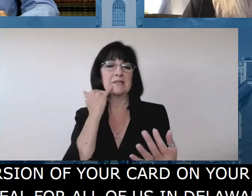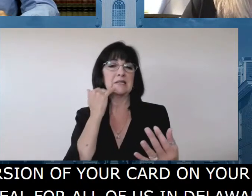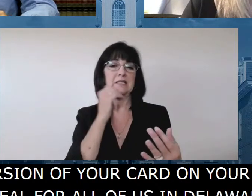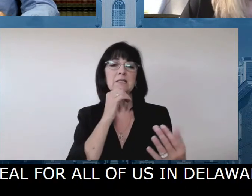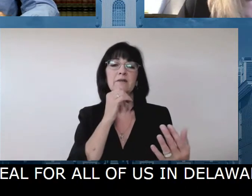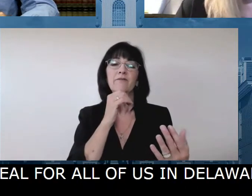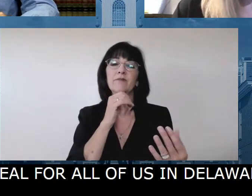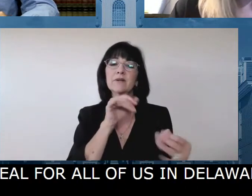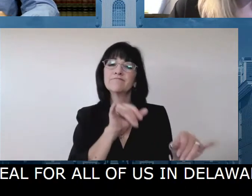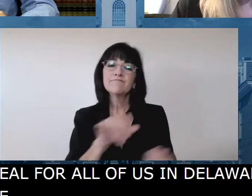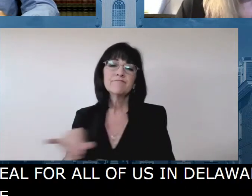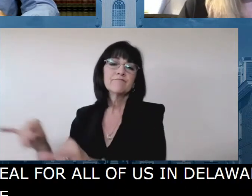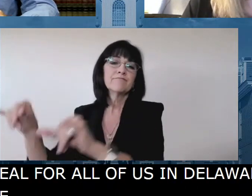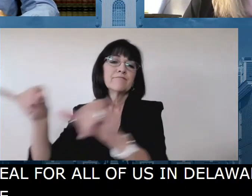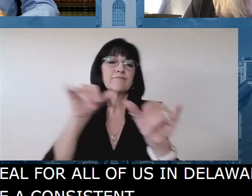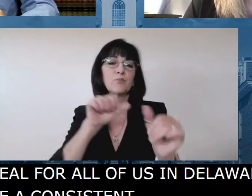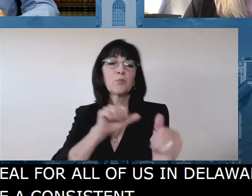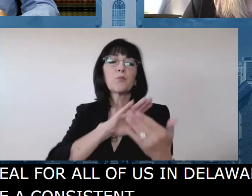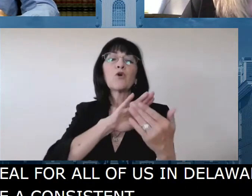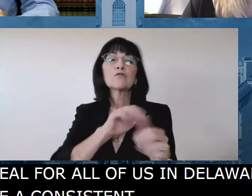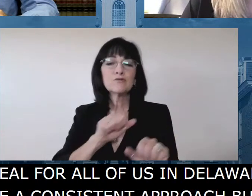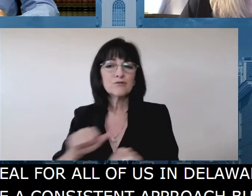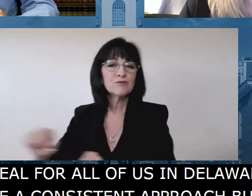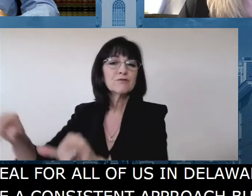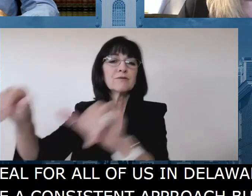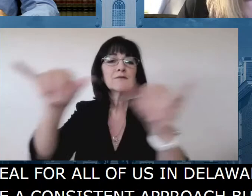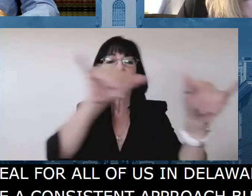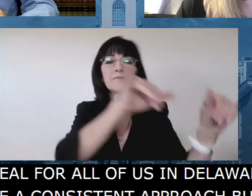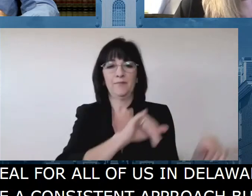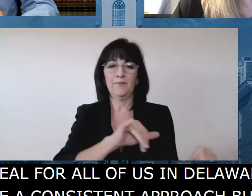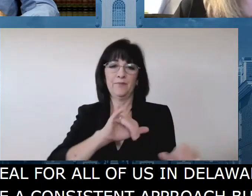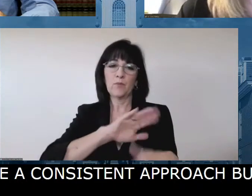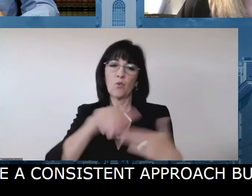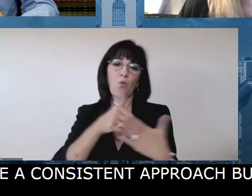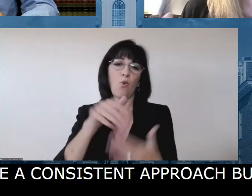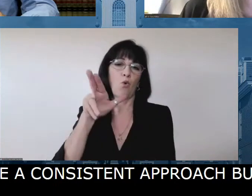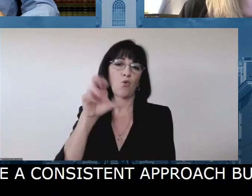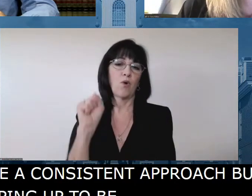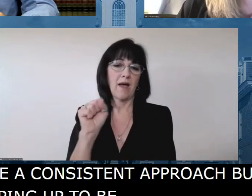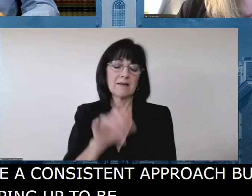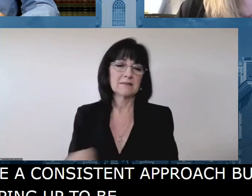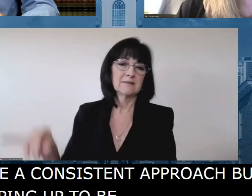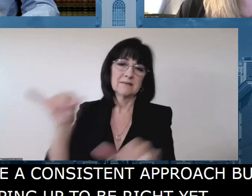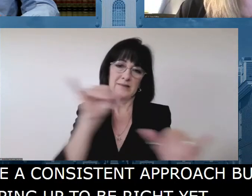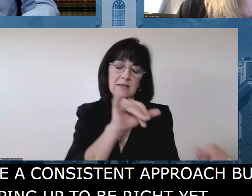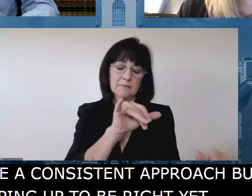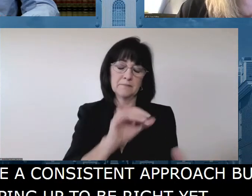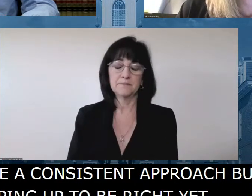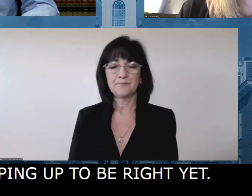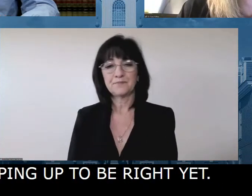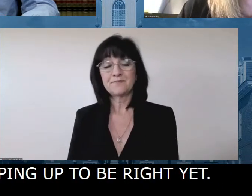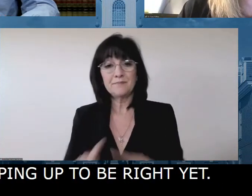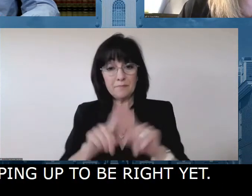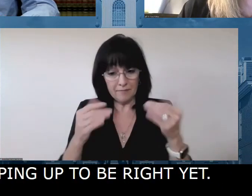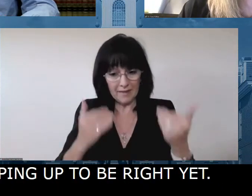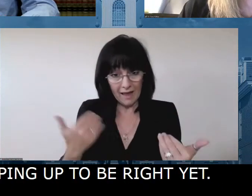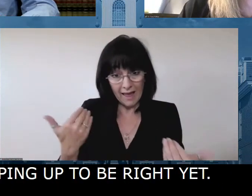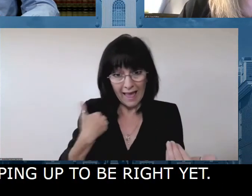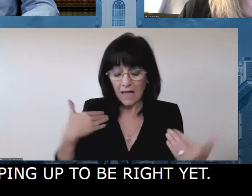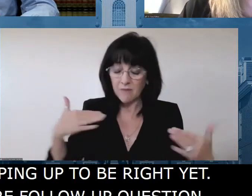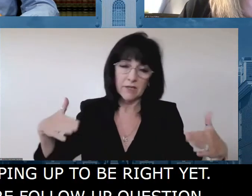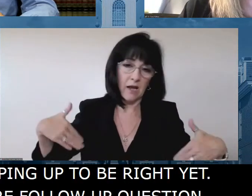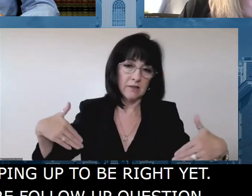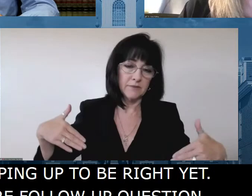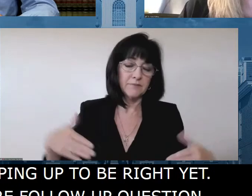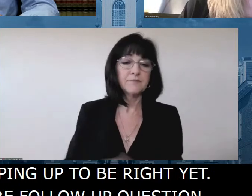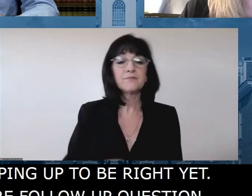but that doesn't look like that's shaping up to be right yet. Yeah, and I have one more follow-up question just for you, Dr. Rattay, not